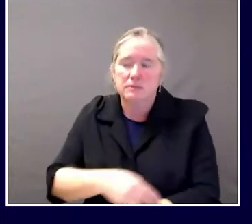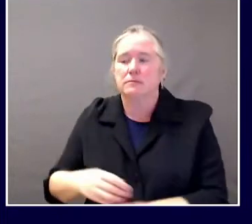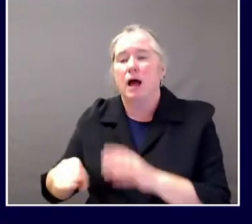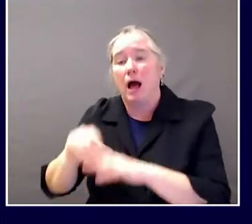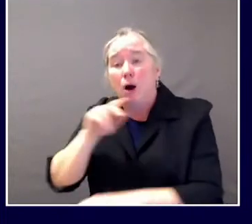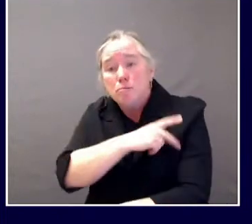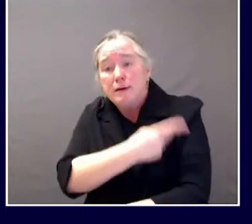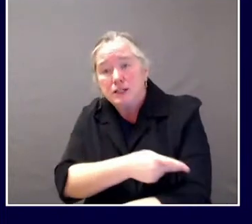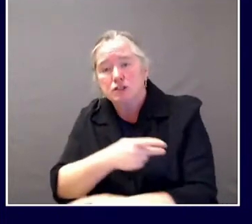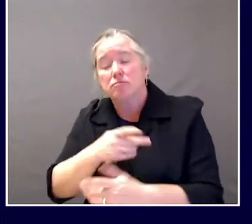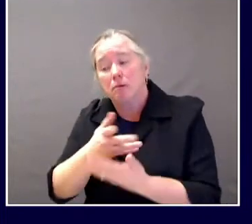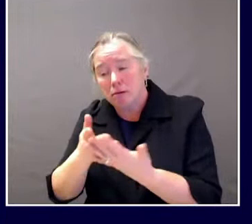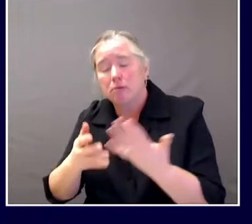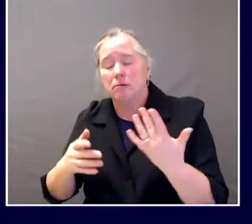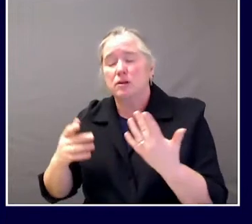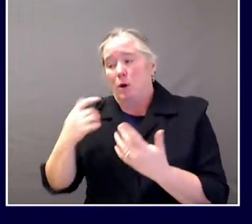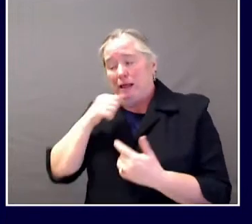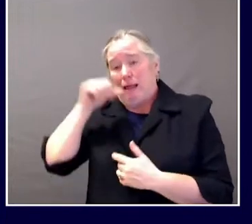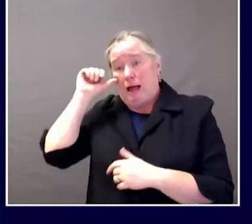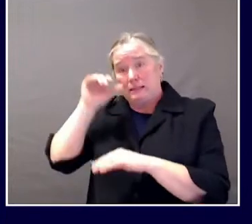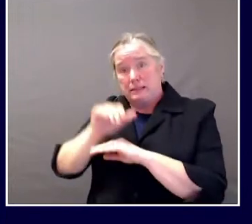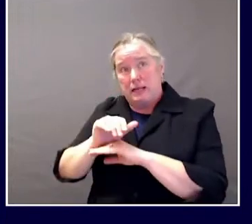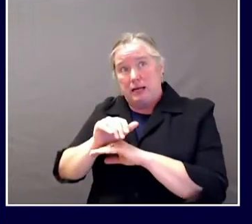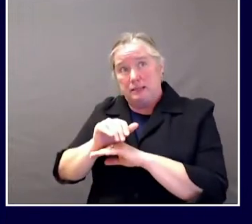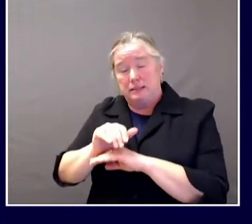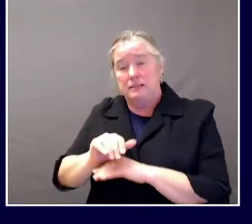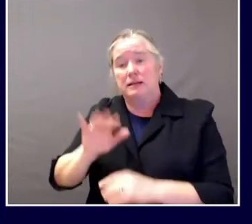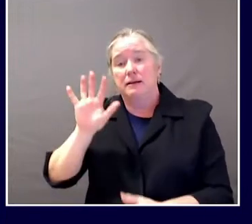clinicians, that number as of last night was